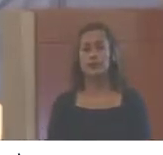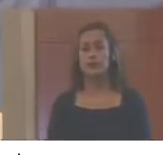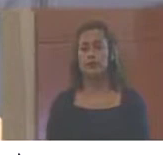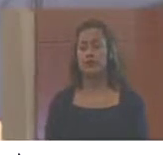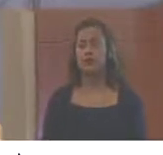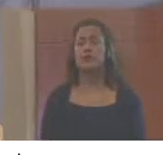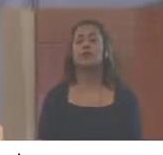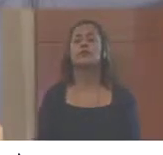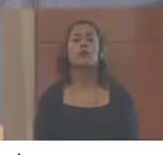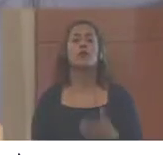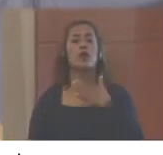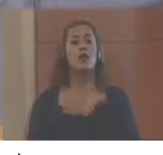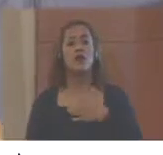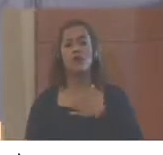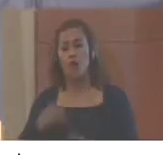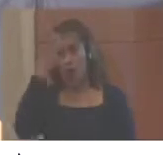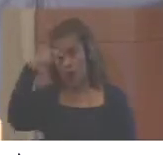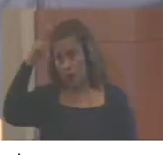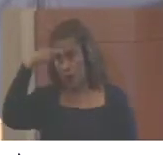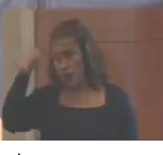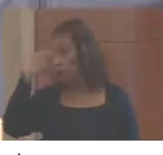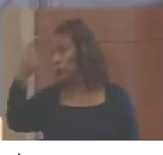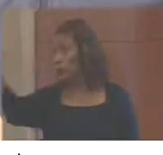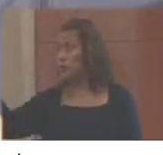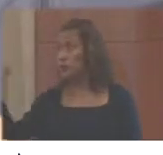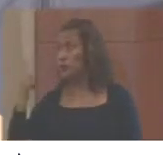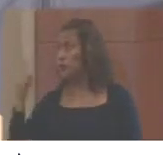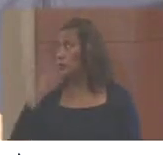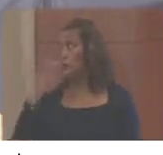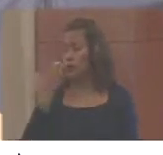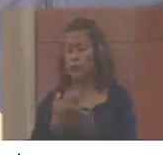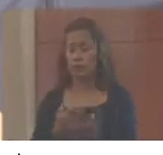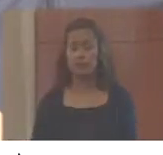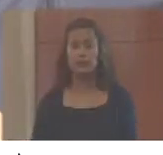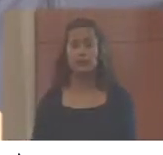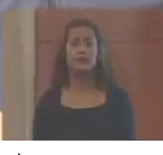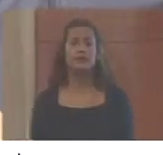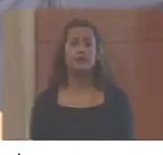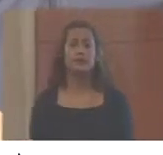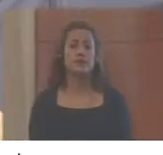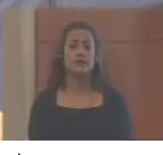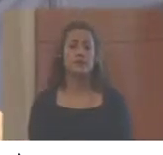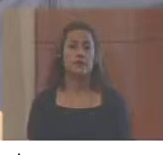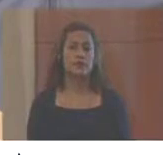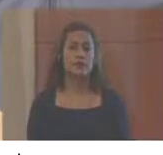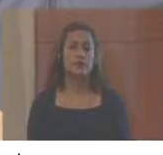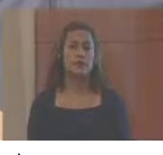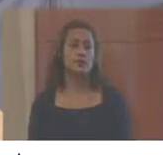Por favor, México, hacer su presentación. Mexico, we're ready for your presentation. Thank you.